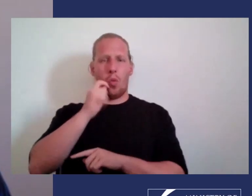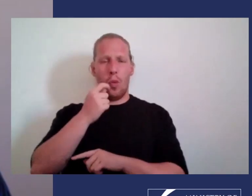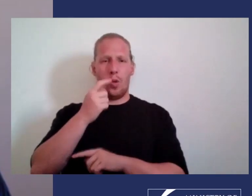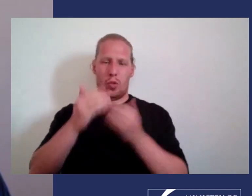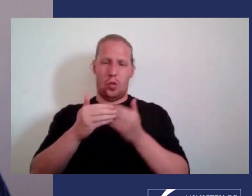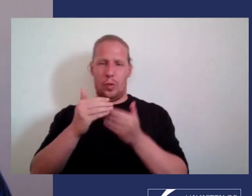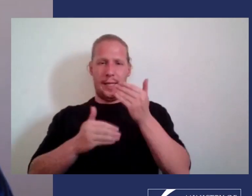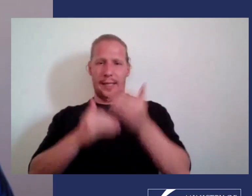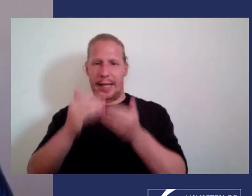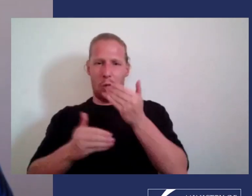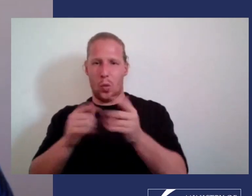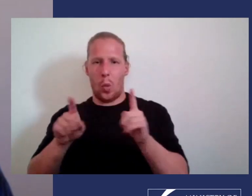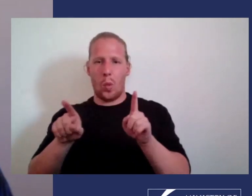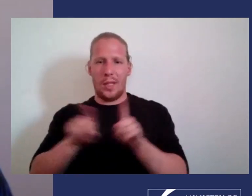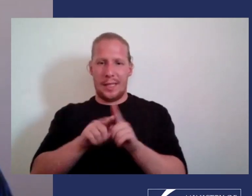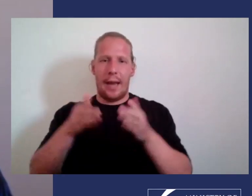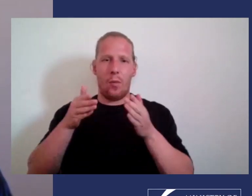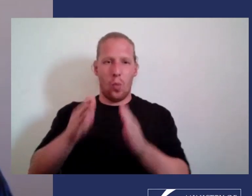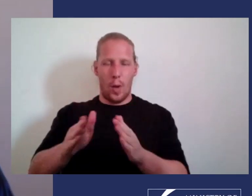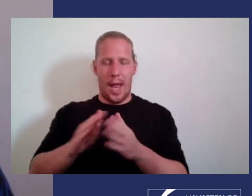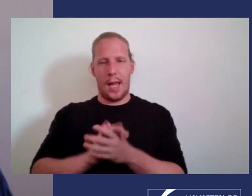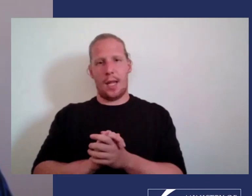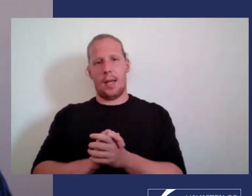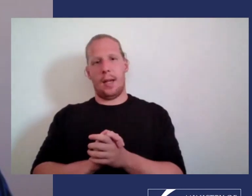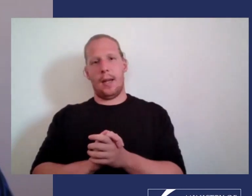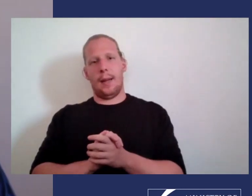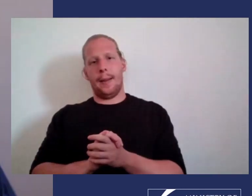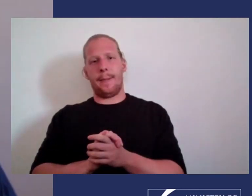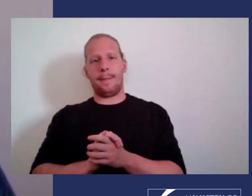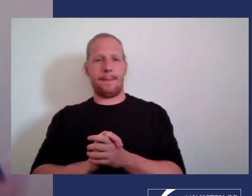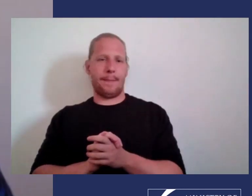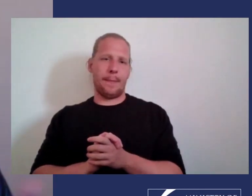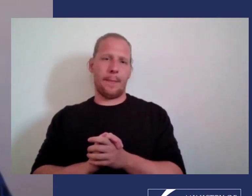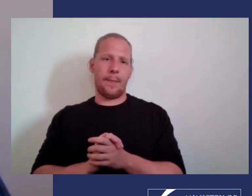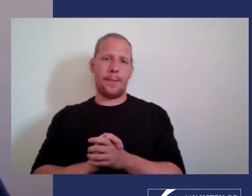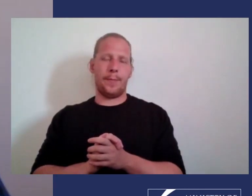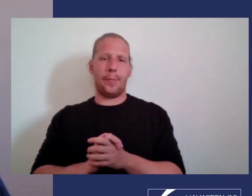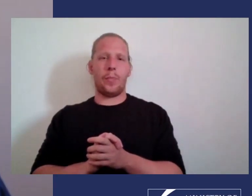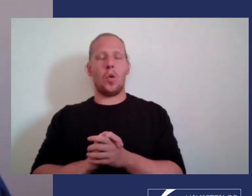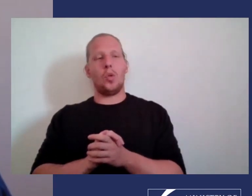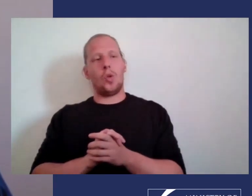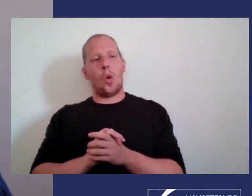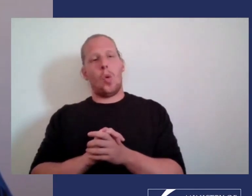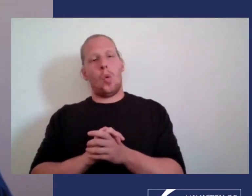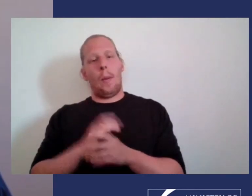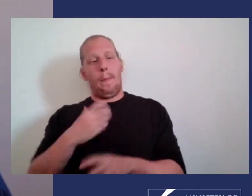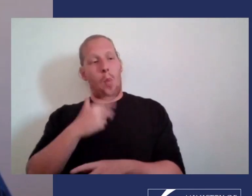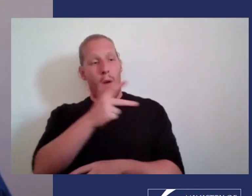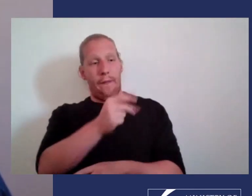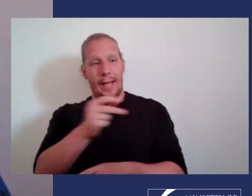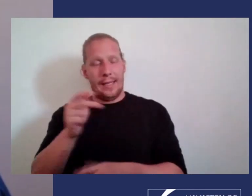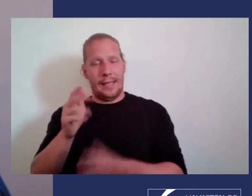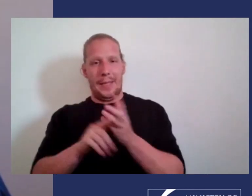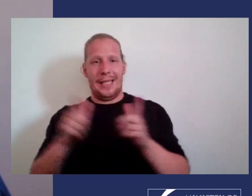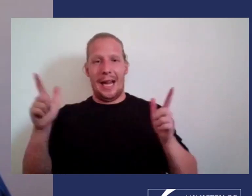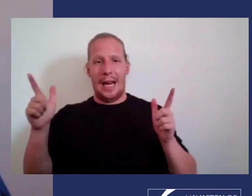continue to do the mahi in the way that we like to do it. And so the more people that are vaccinated, the less